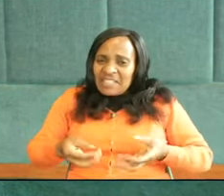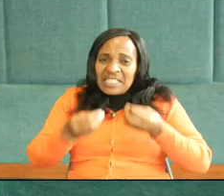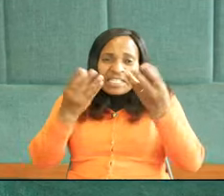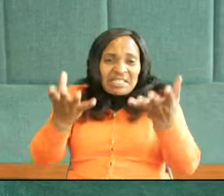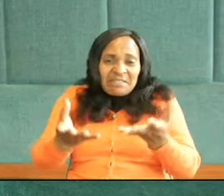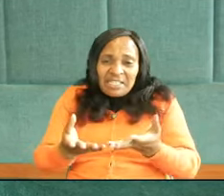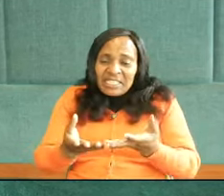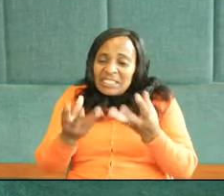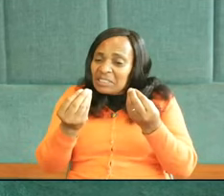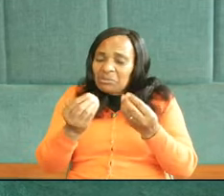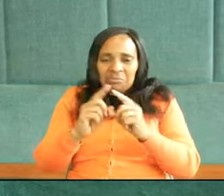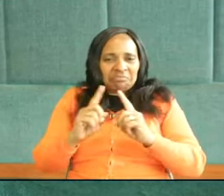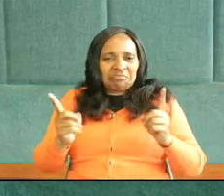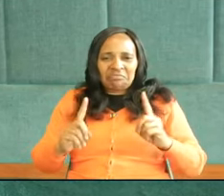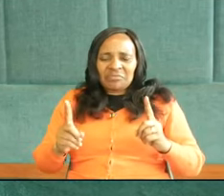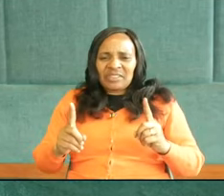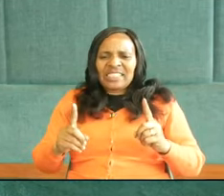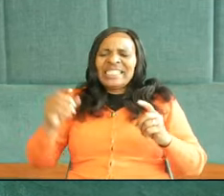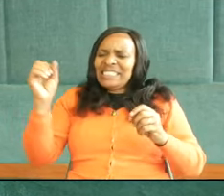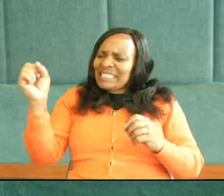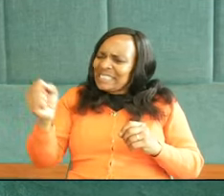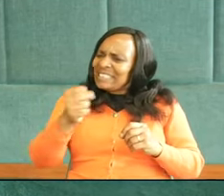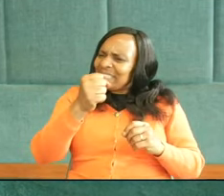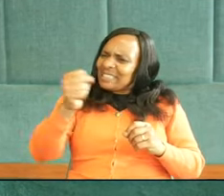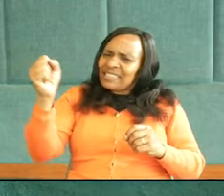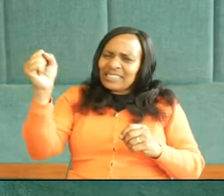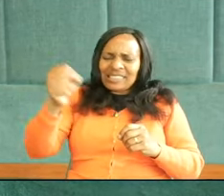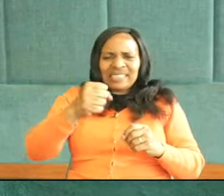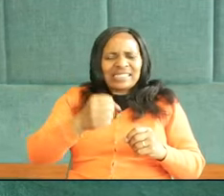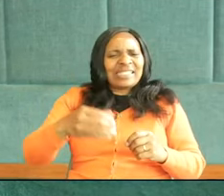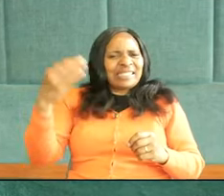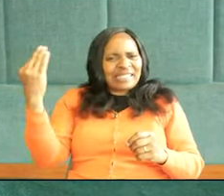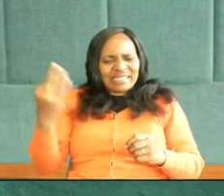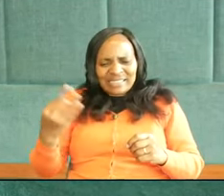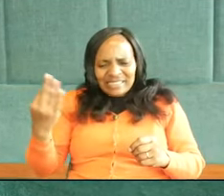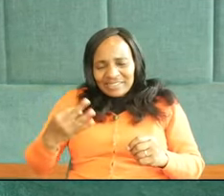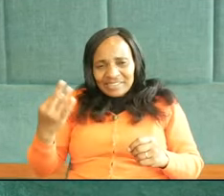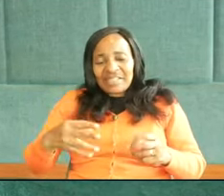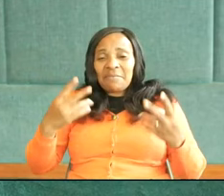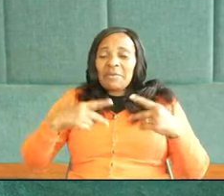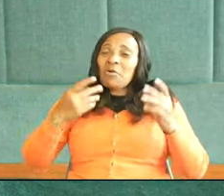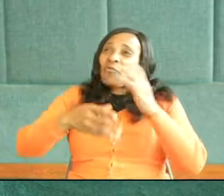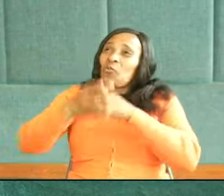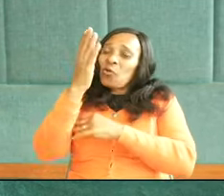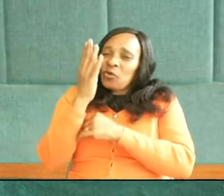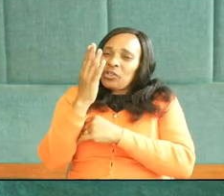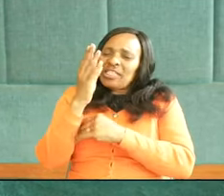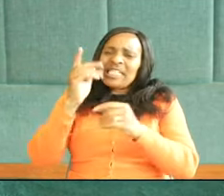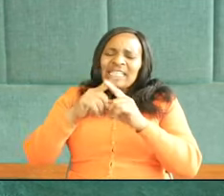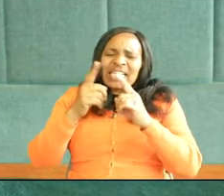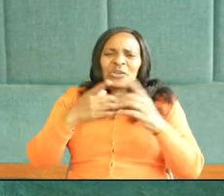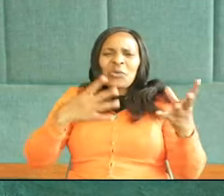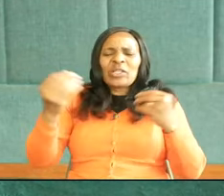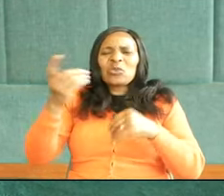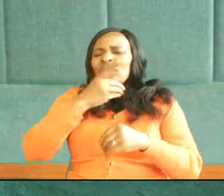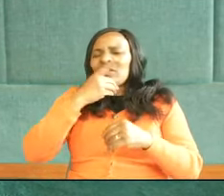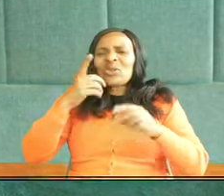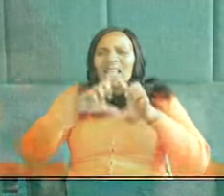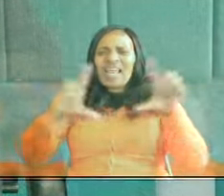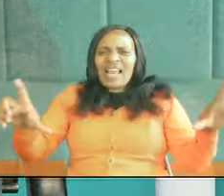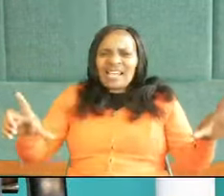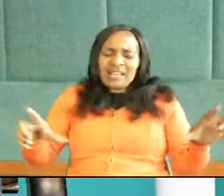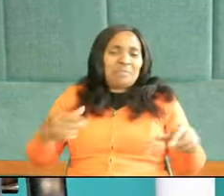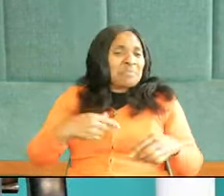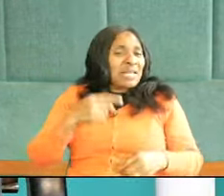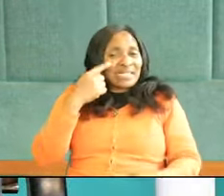was literally on the streets, just healing and teaching mm-hmm. the people of God. Yeah. And he went through the wilderness. So